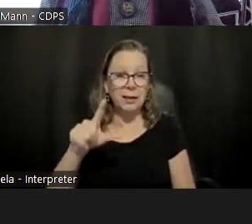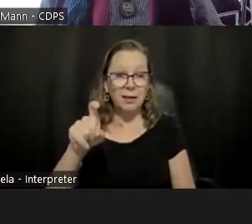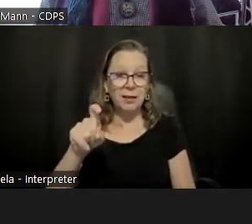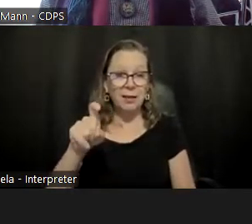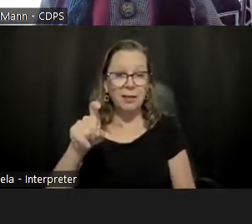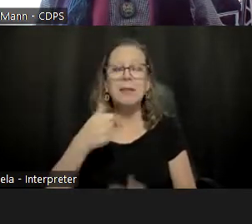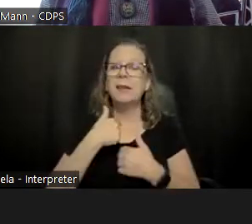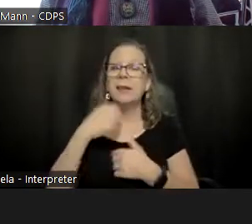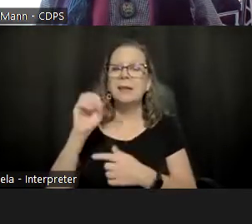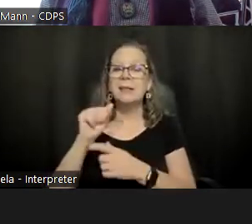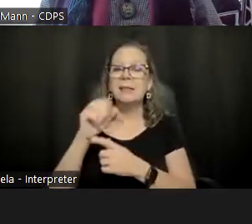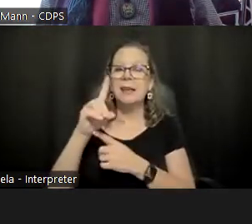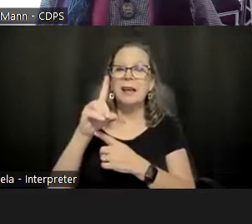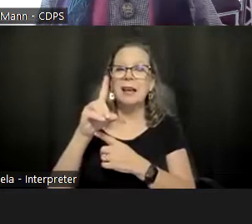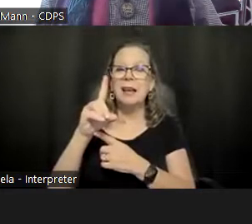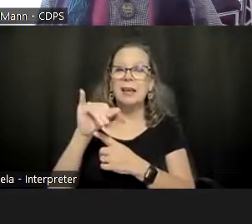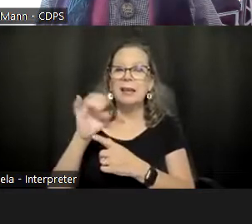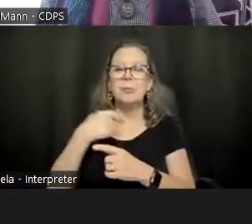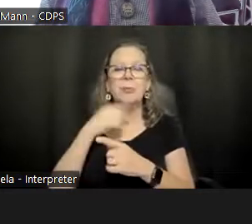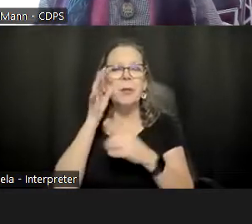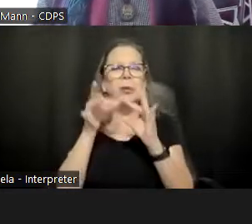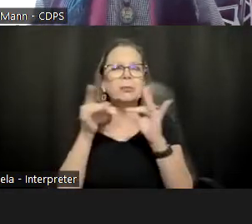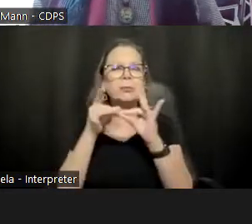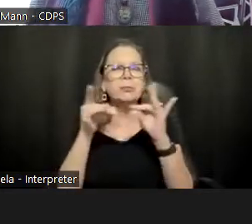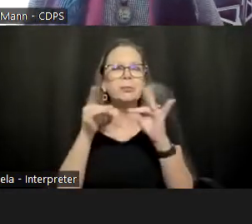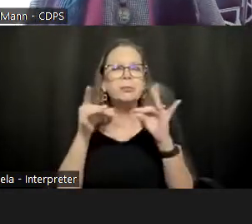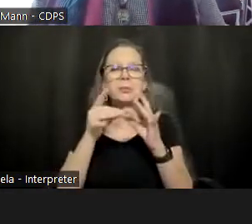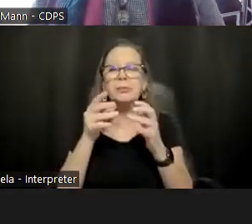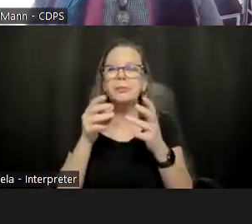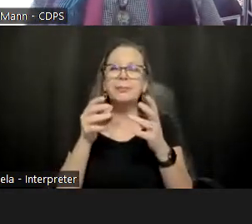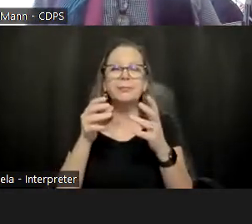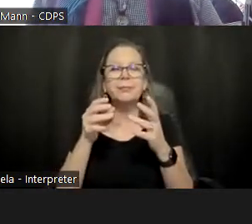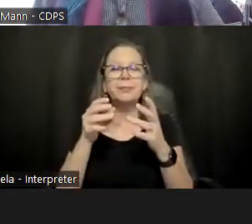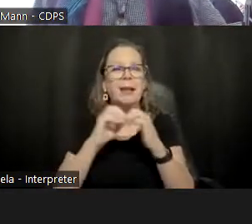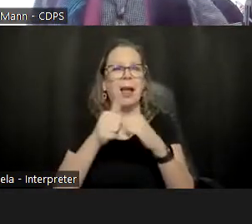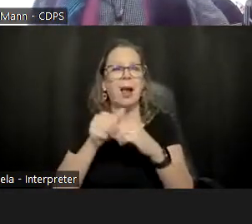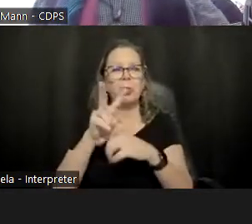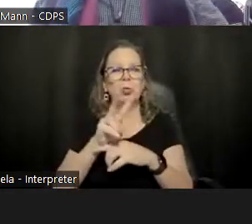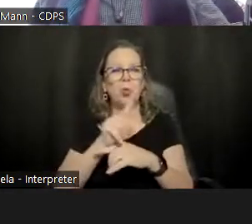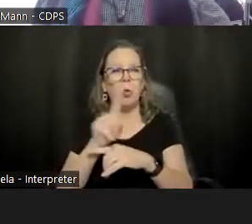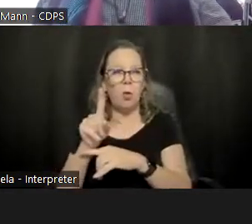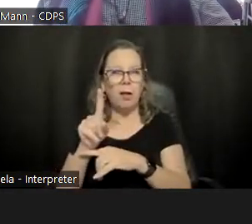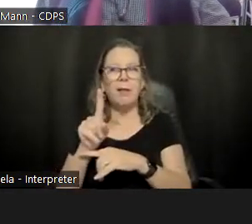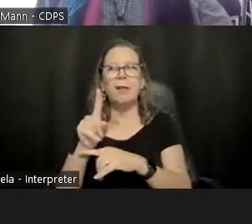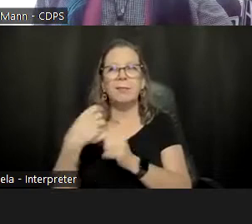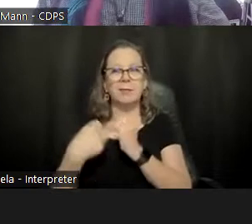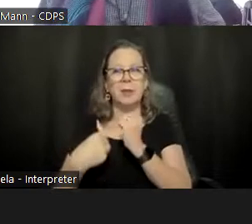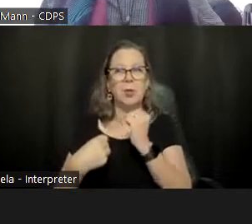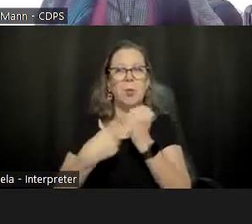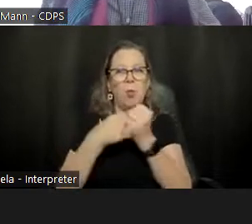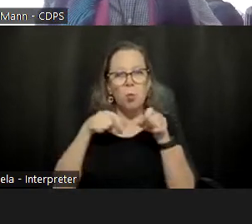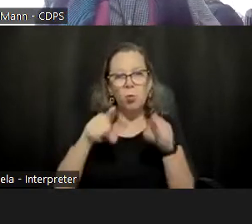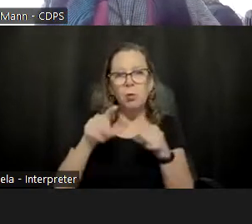This is Sadie. I'm going to give a little story about how 211 was able to support in the Marshall